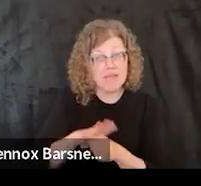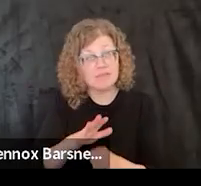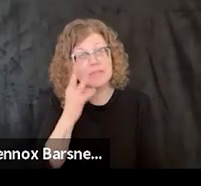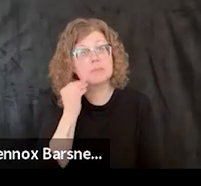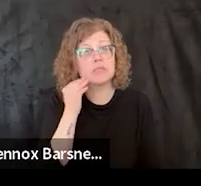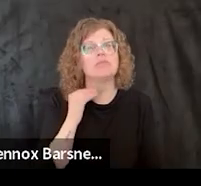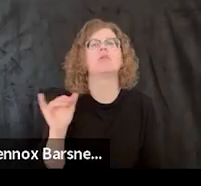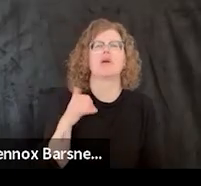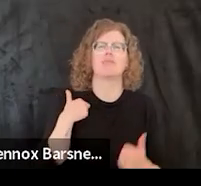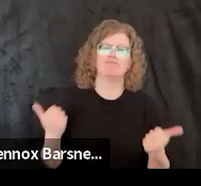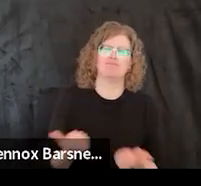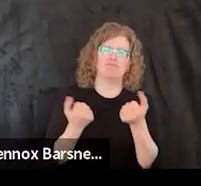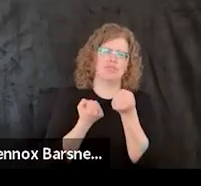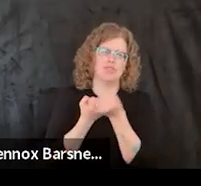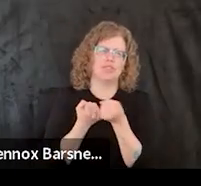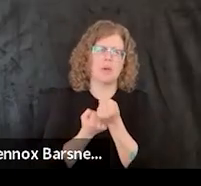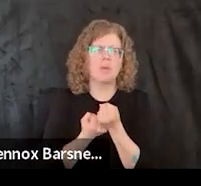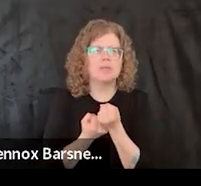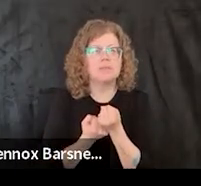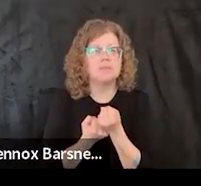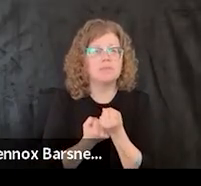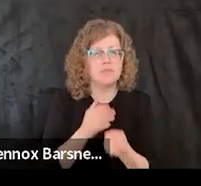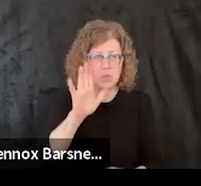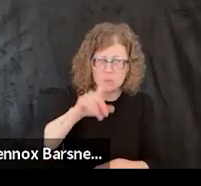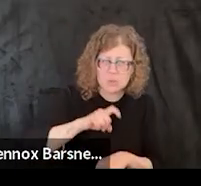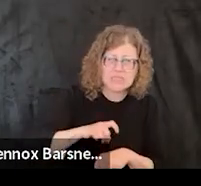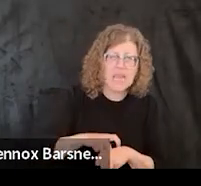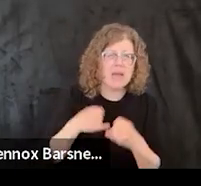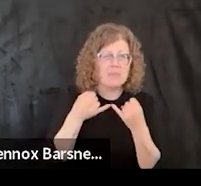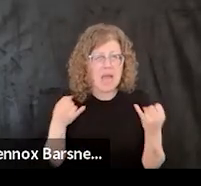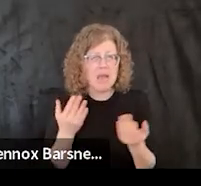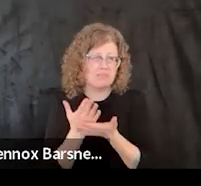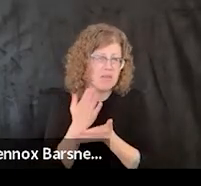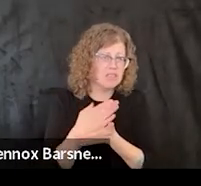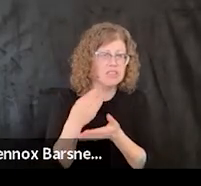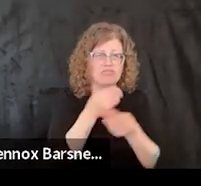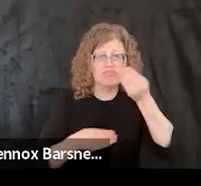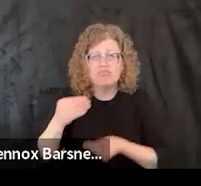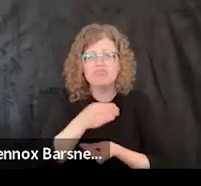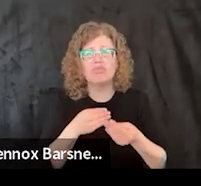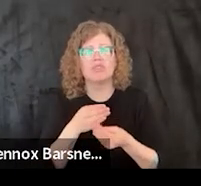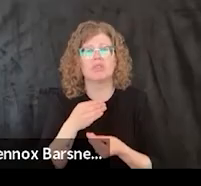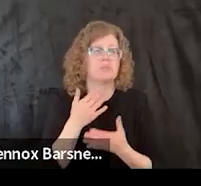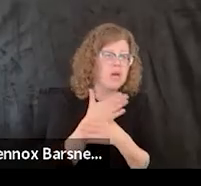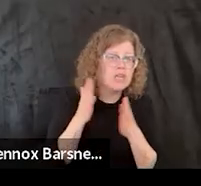in place, and a feasible timeline and budget with suitable partners, collaborators, or mentors.